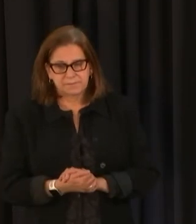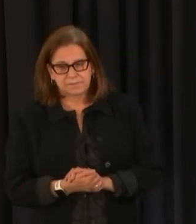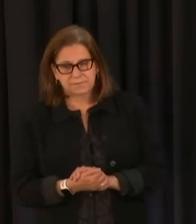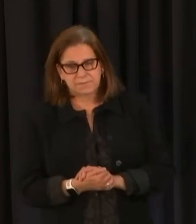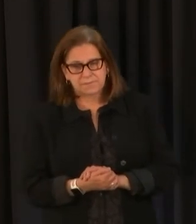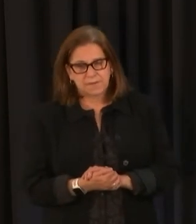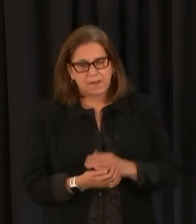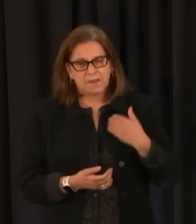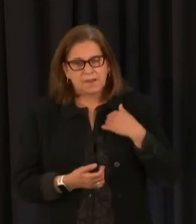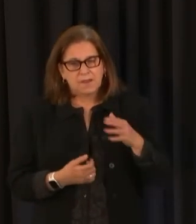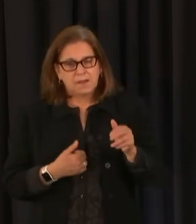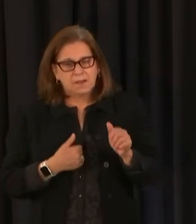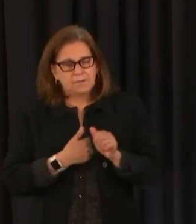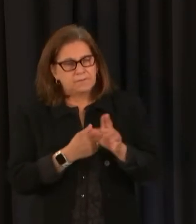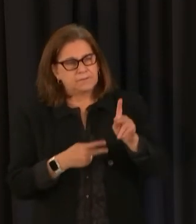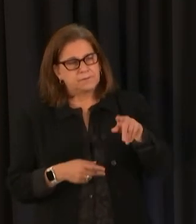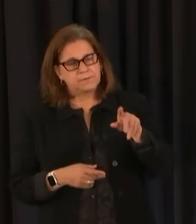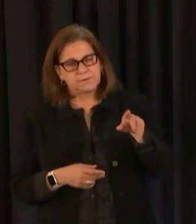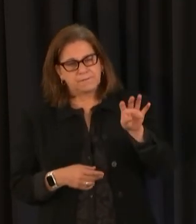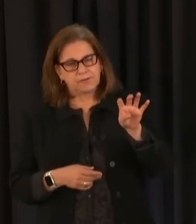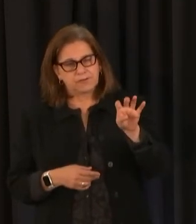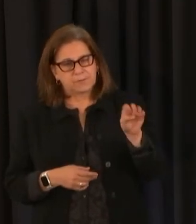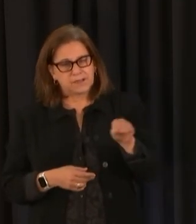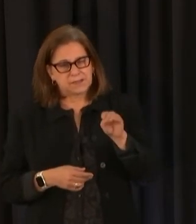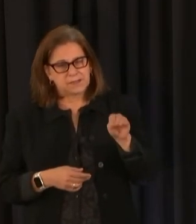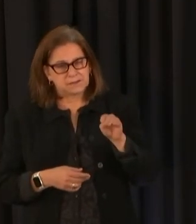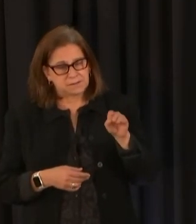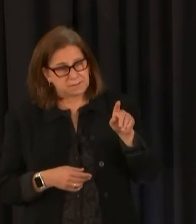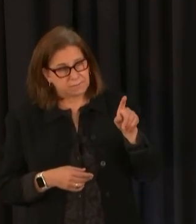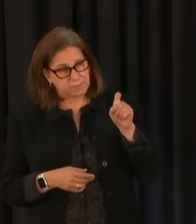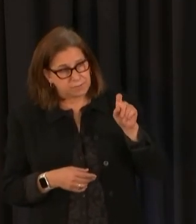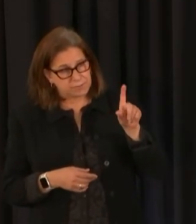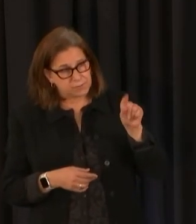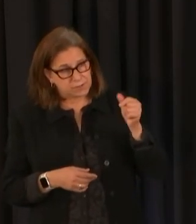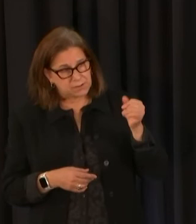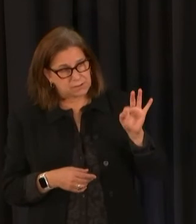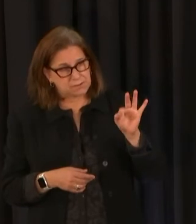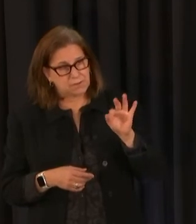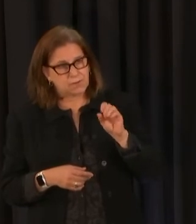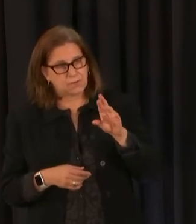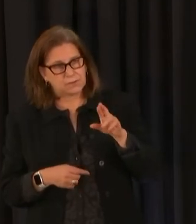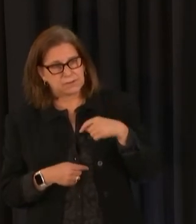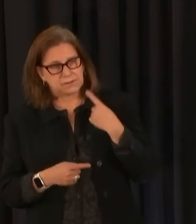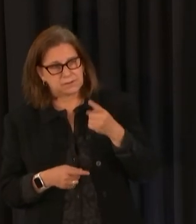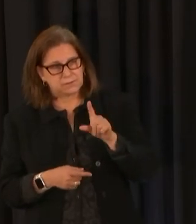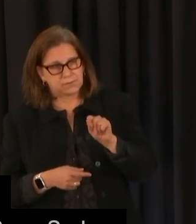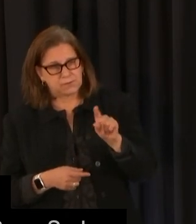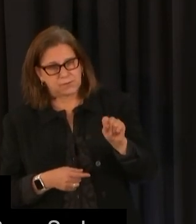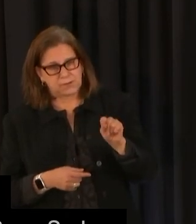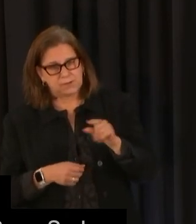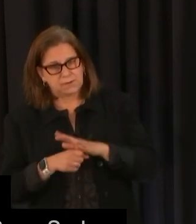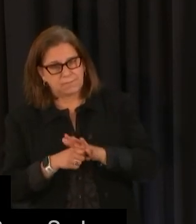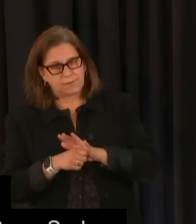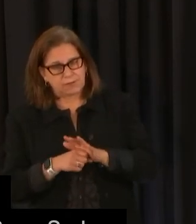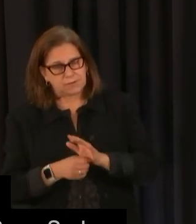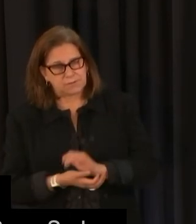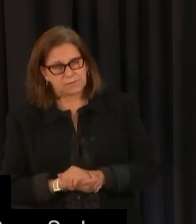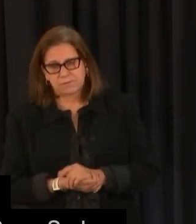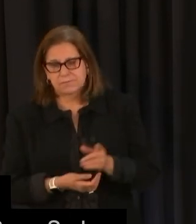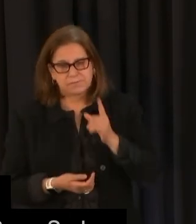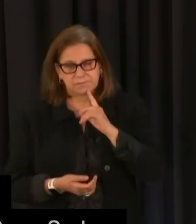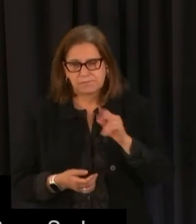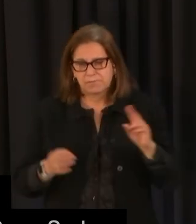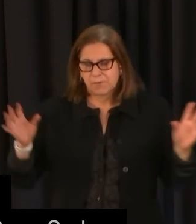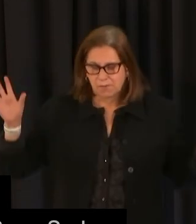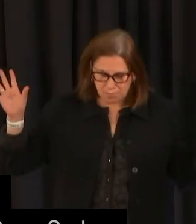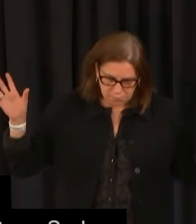follow-up to that 400 million. That's since 2019 or since the pandemic went into place? No, that's all outstanding tickets. All